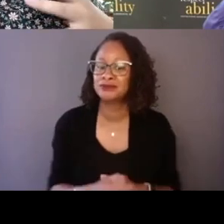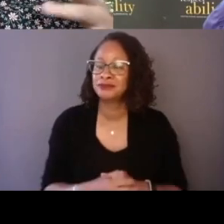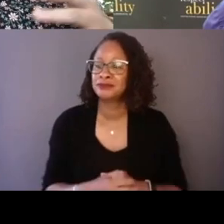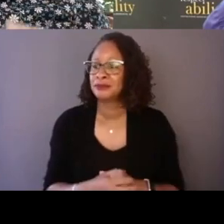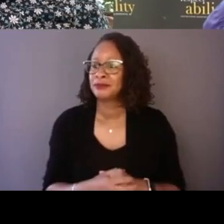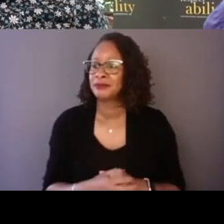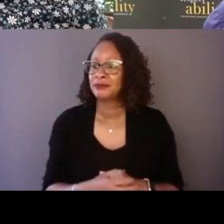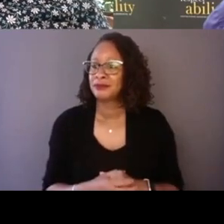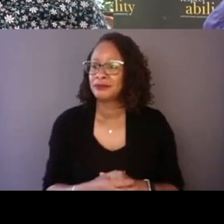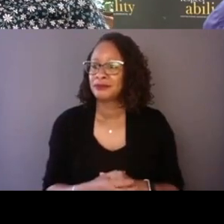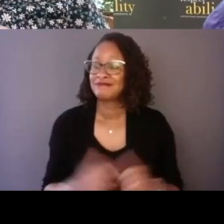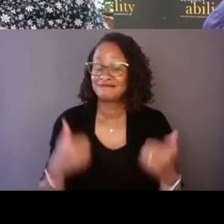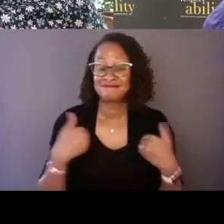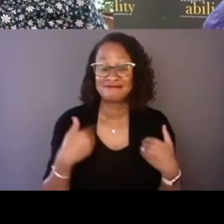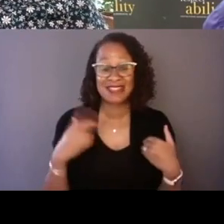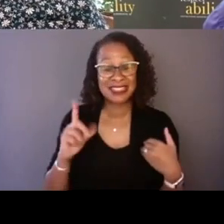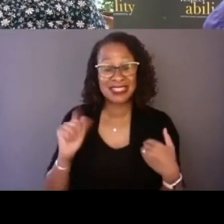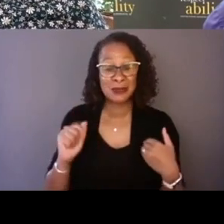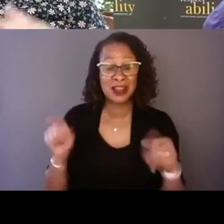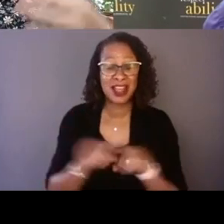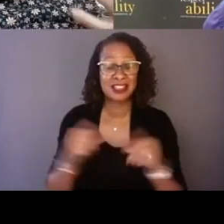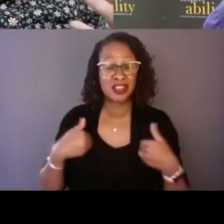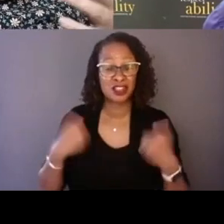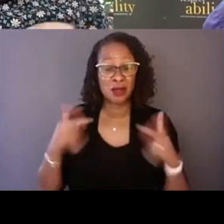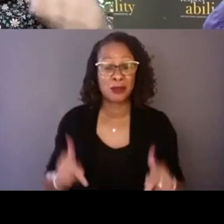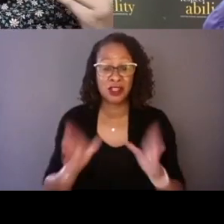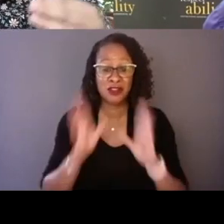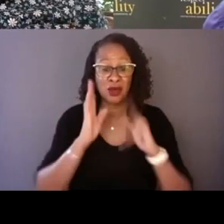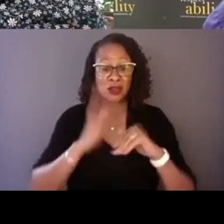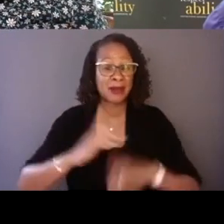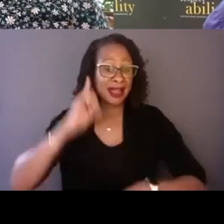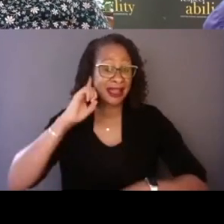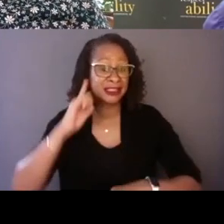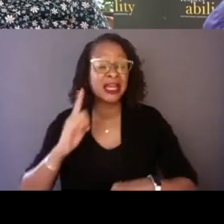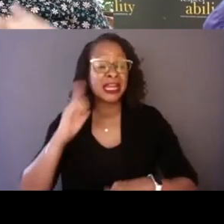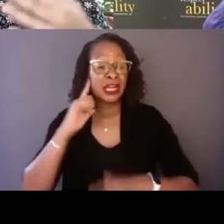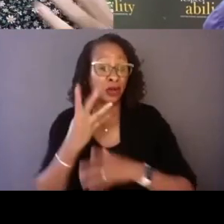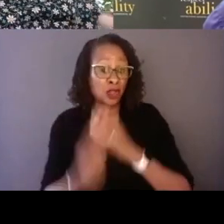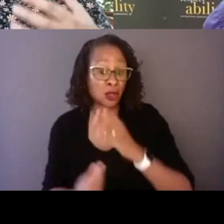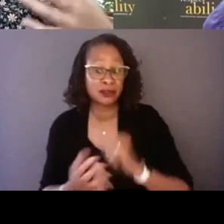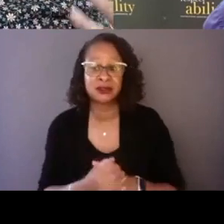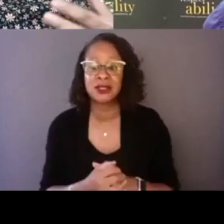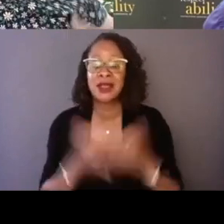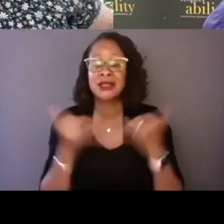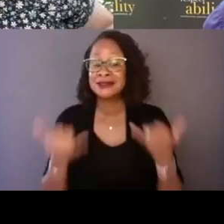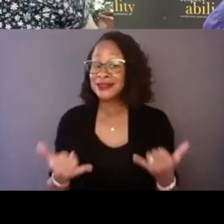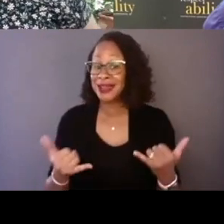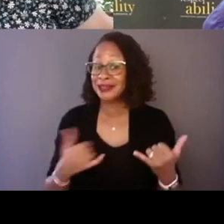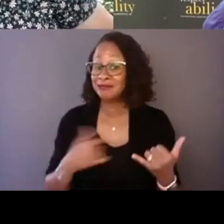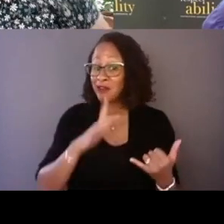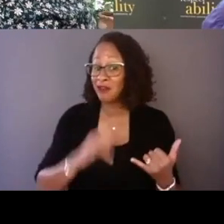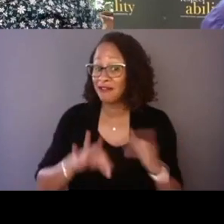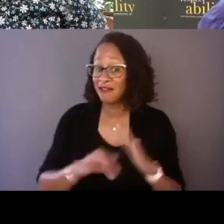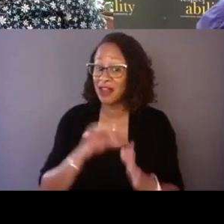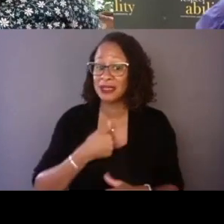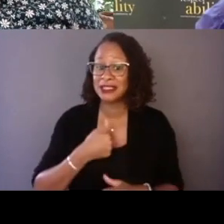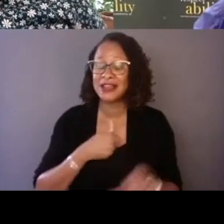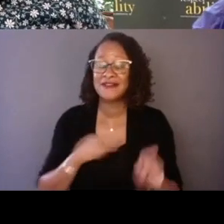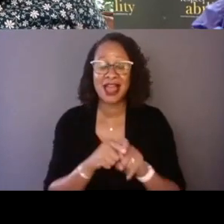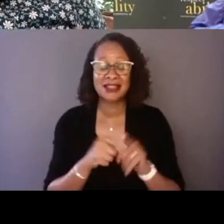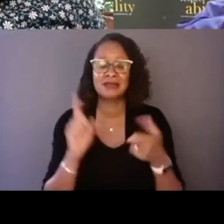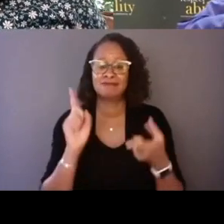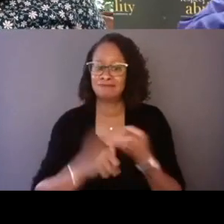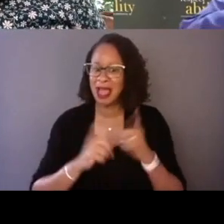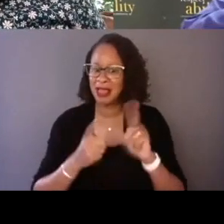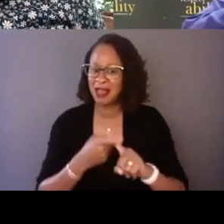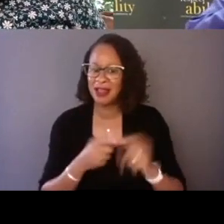had a disability in my youth that was really focused on my hearing and hearing loss. Today, I really find myself as a proud ally and advocate